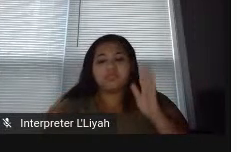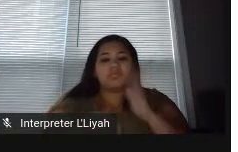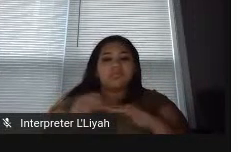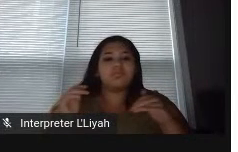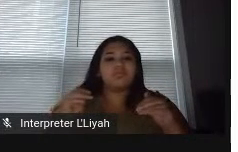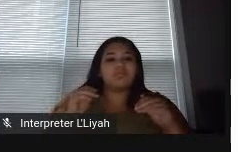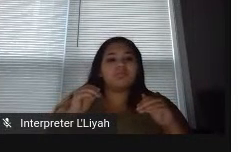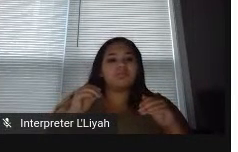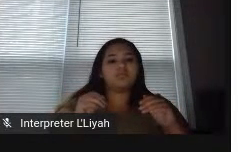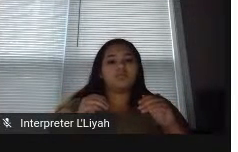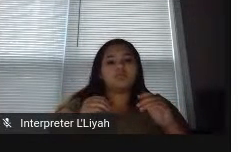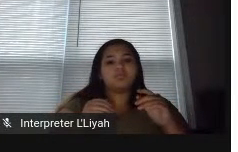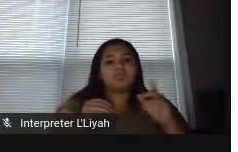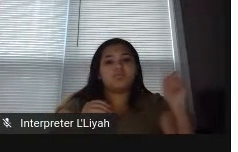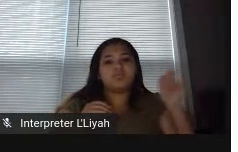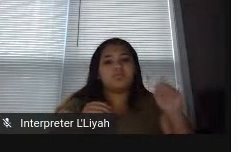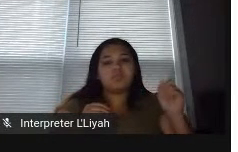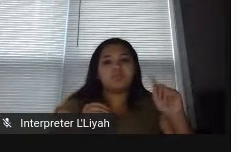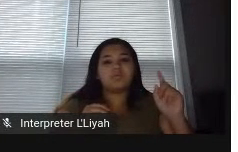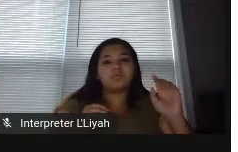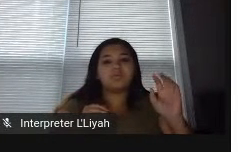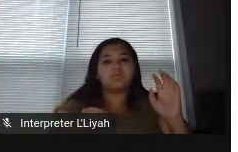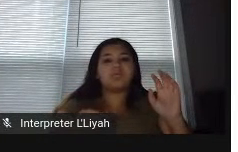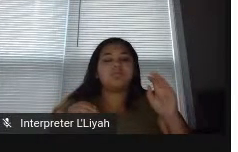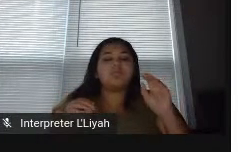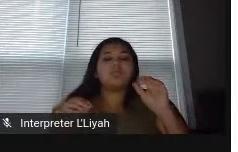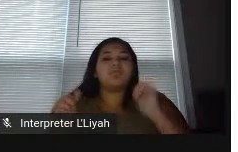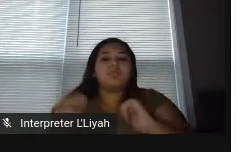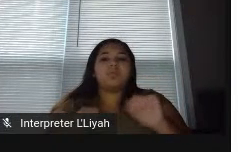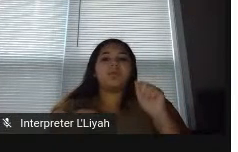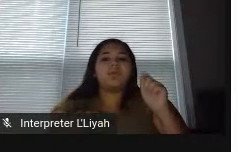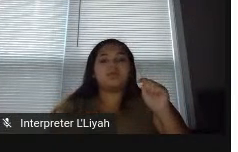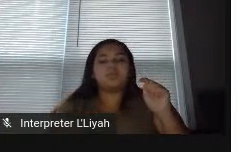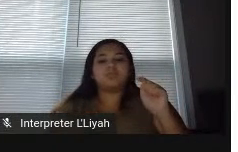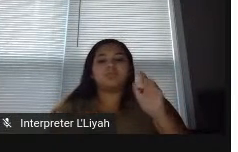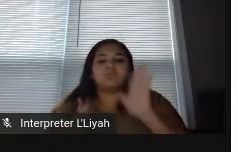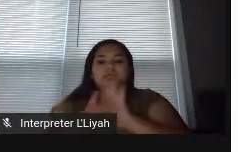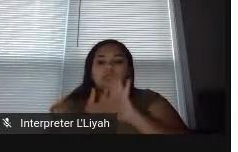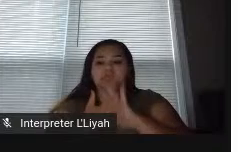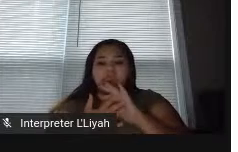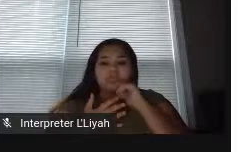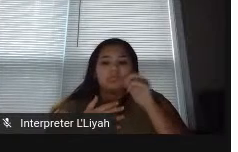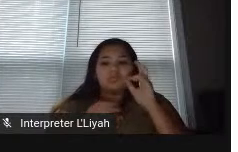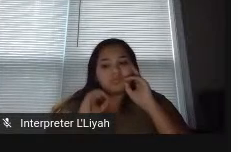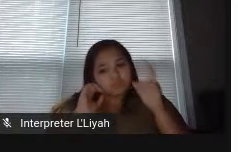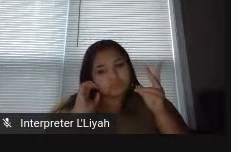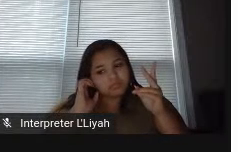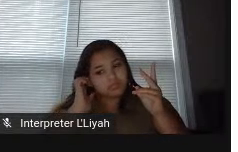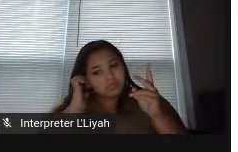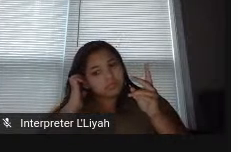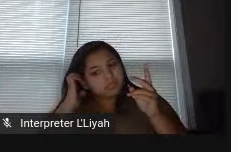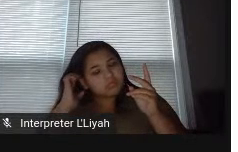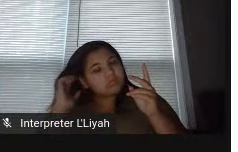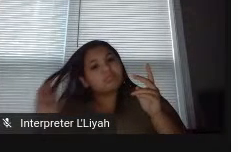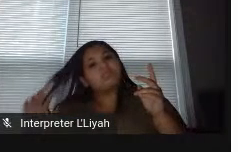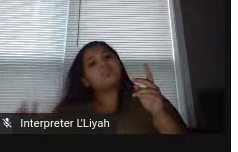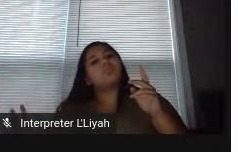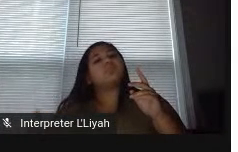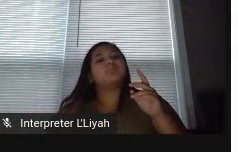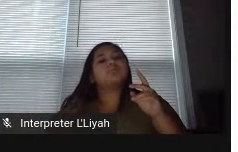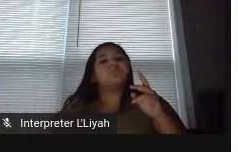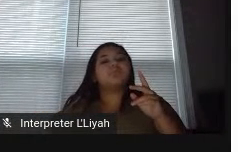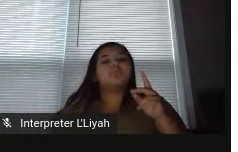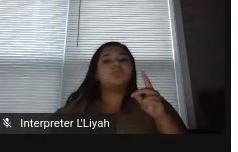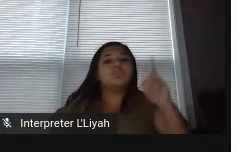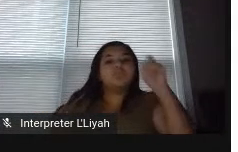they're performing at. And the school, if the school doesn't see it, there's not, I